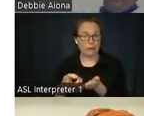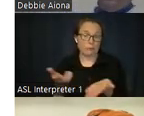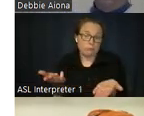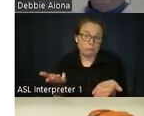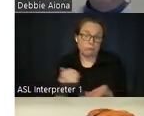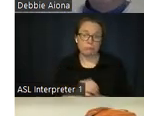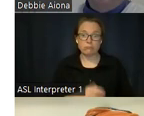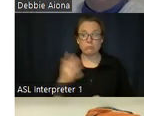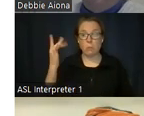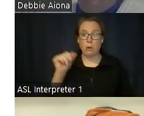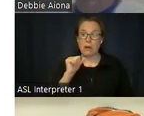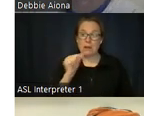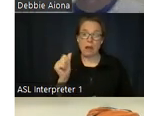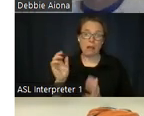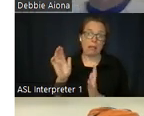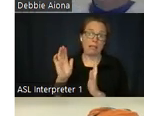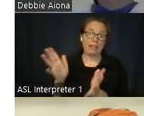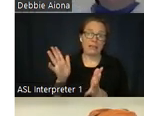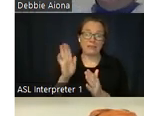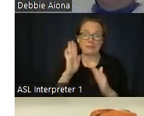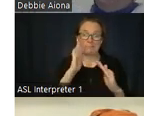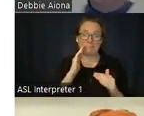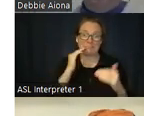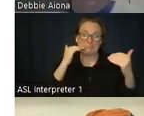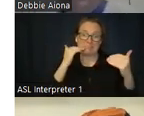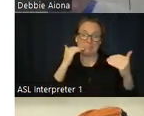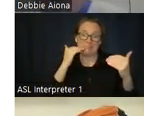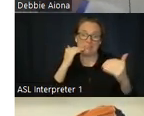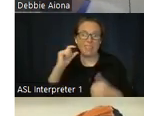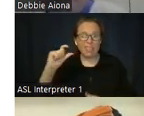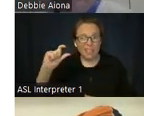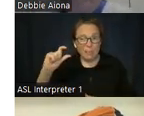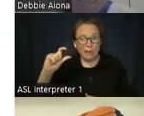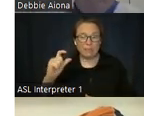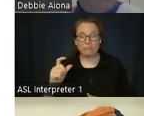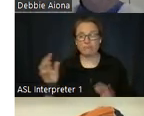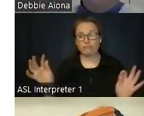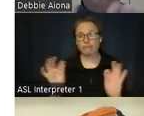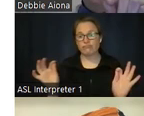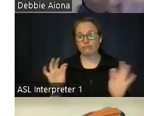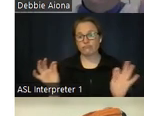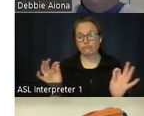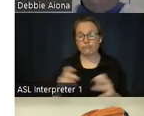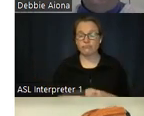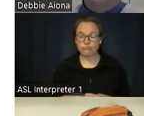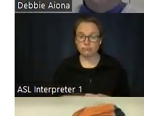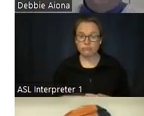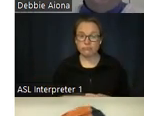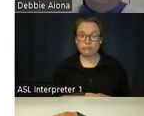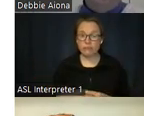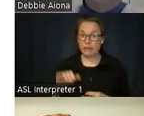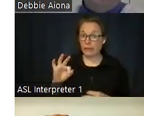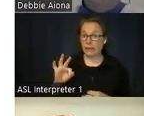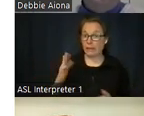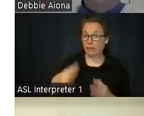you know, why not? It doesn't take up that much space. And you know, if there's a footnote saying where it